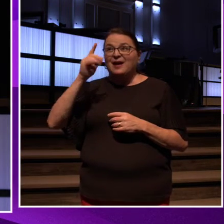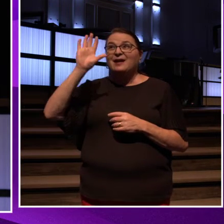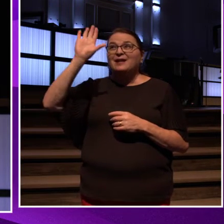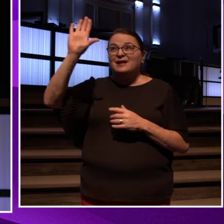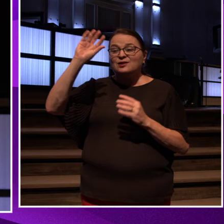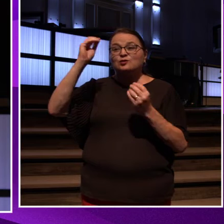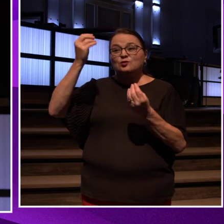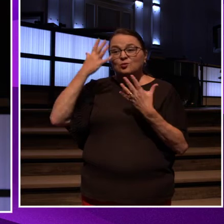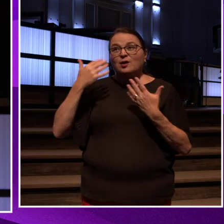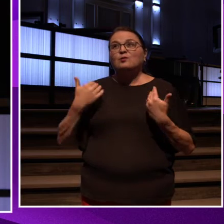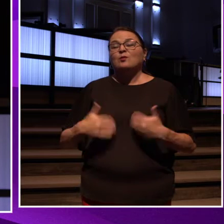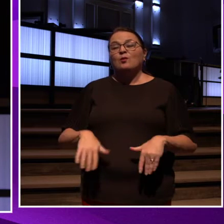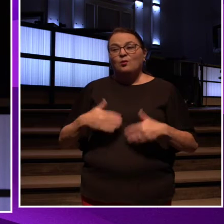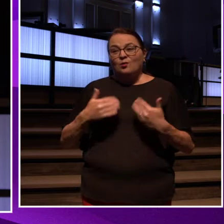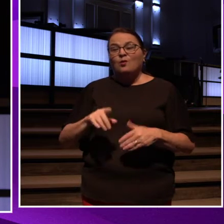is.